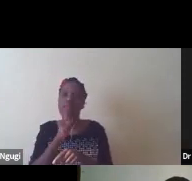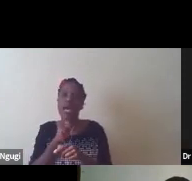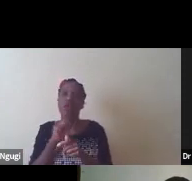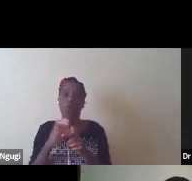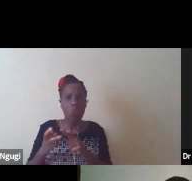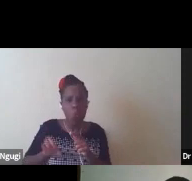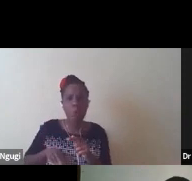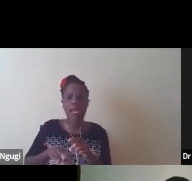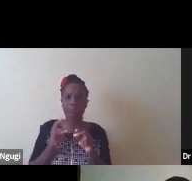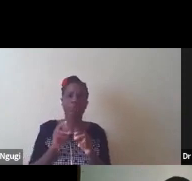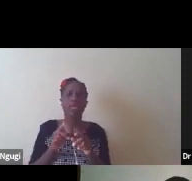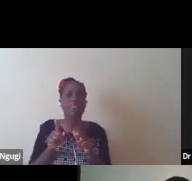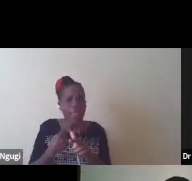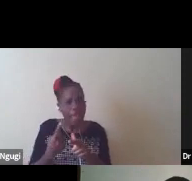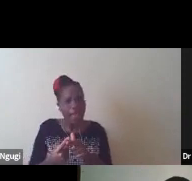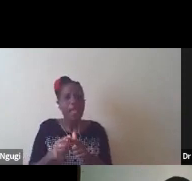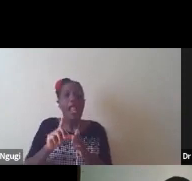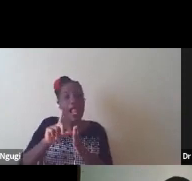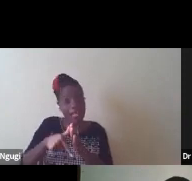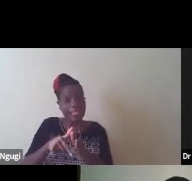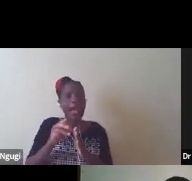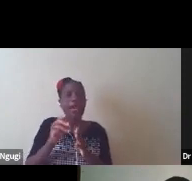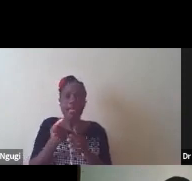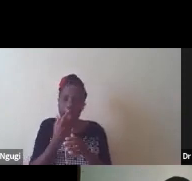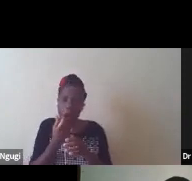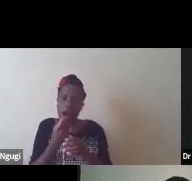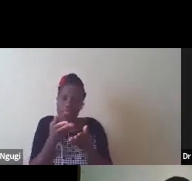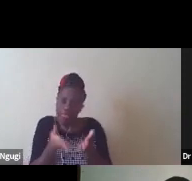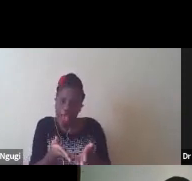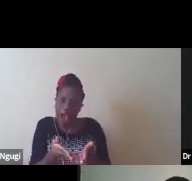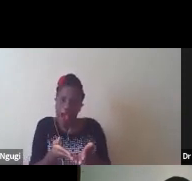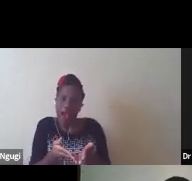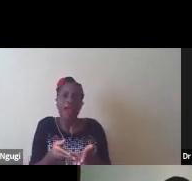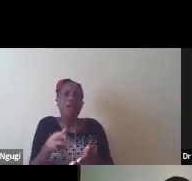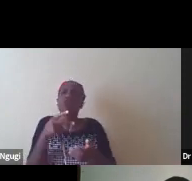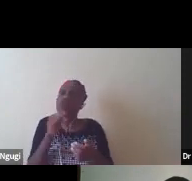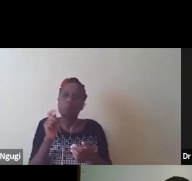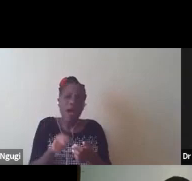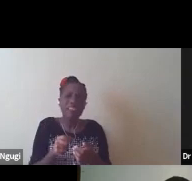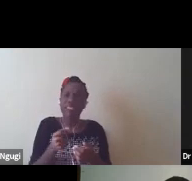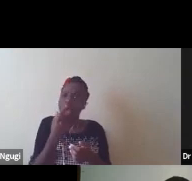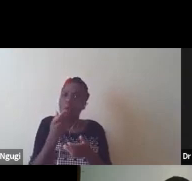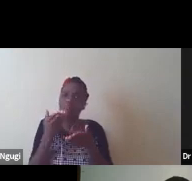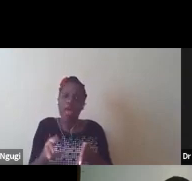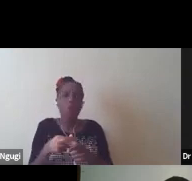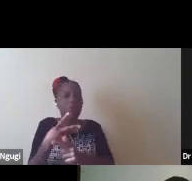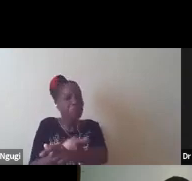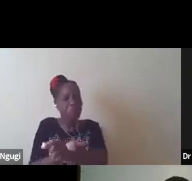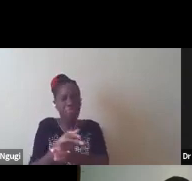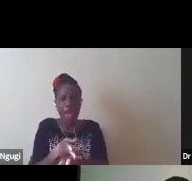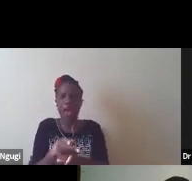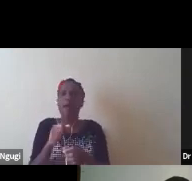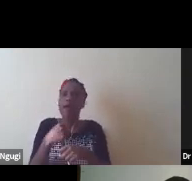go by your directives if it's oral medication as against earlier given injection. So often, if we understand and we give ourselves